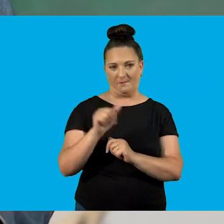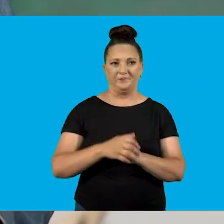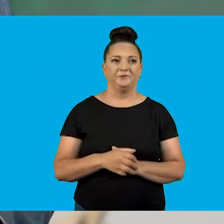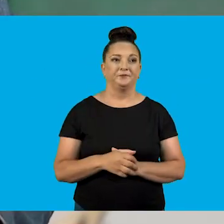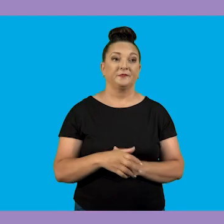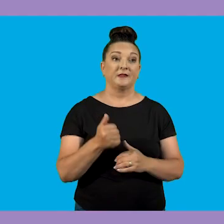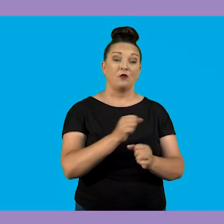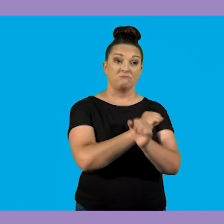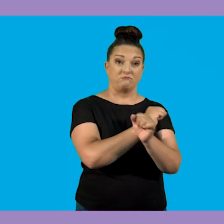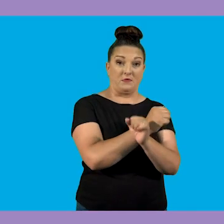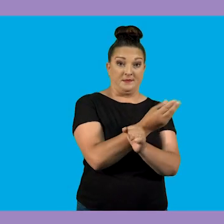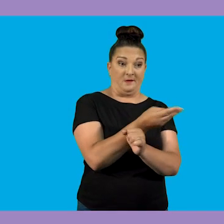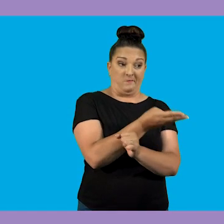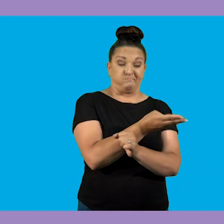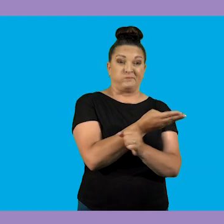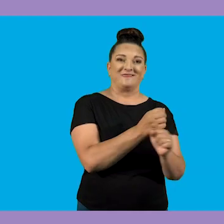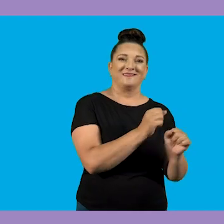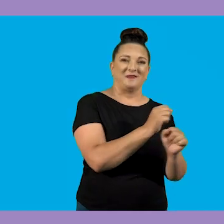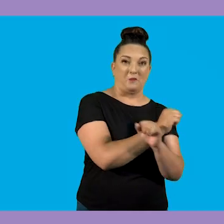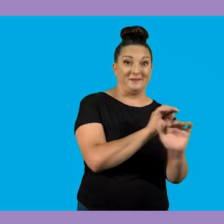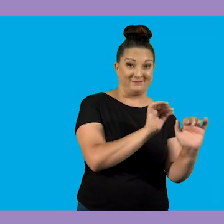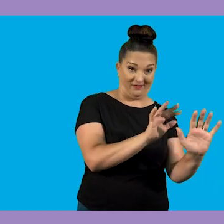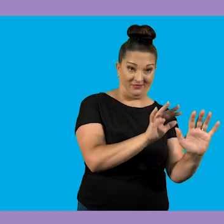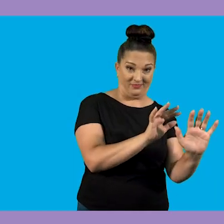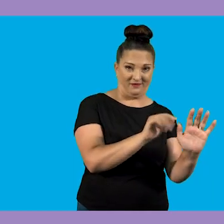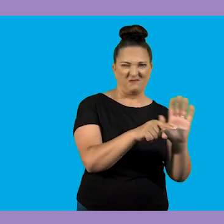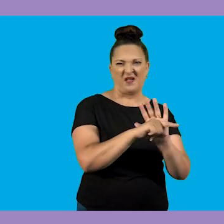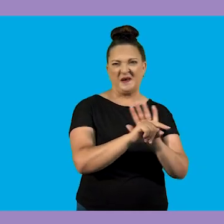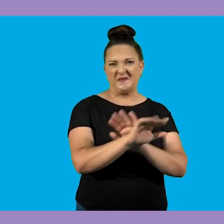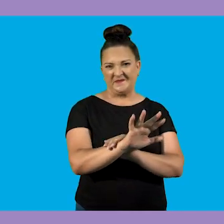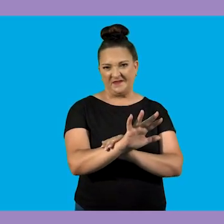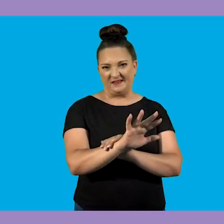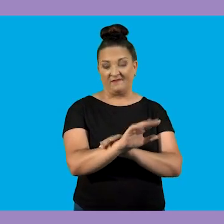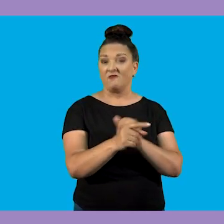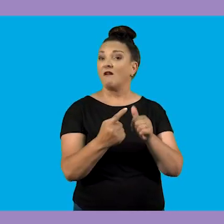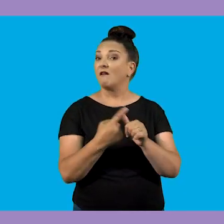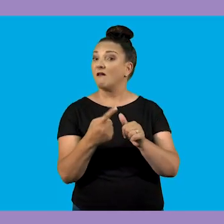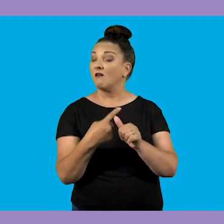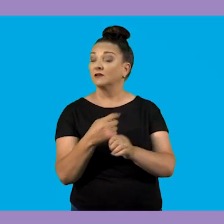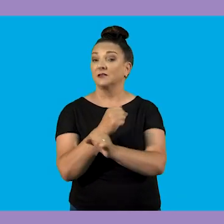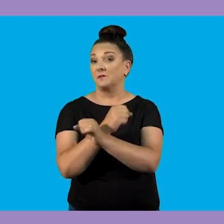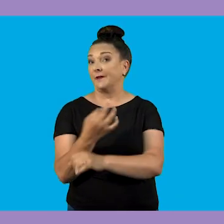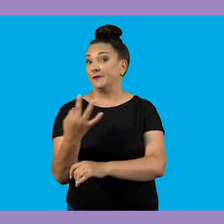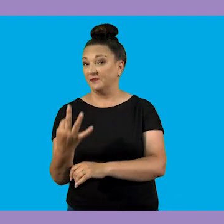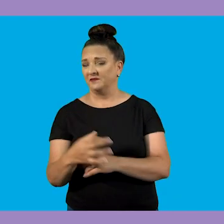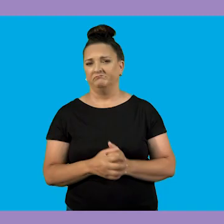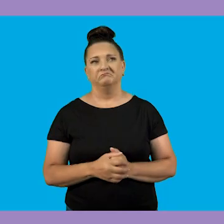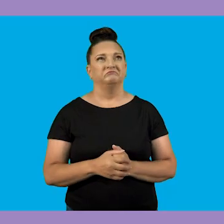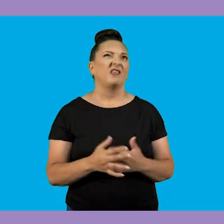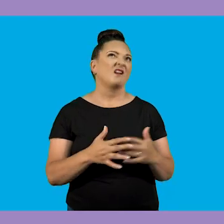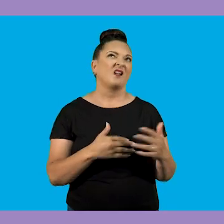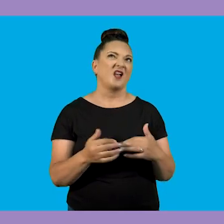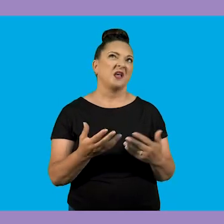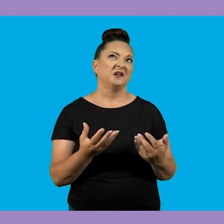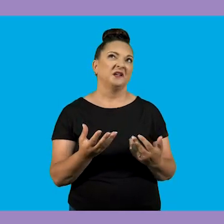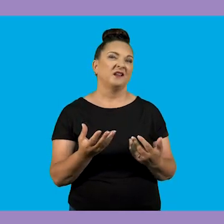by 10, subtract 5, and from the answer, multiply by 3. So any